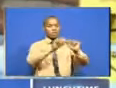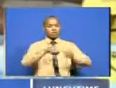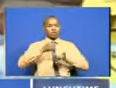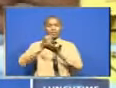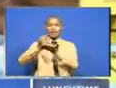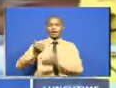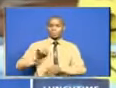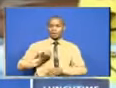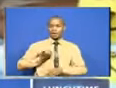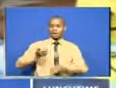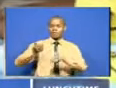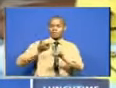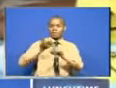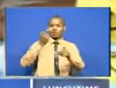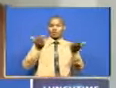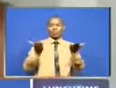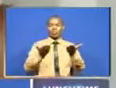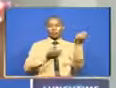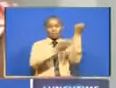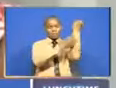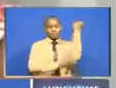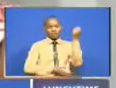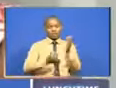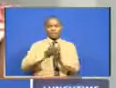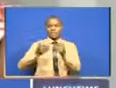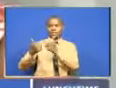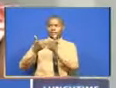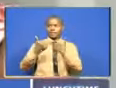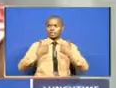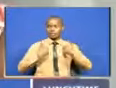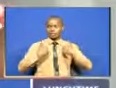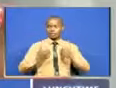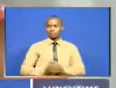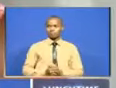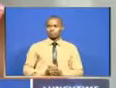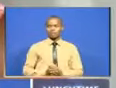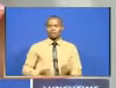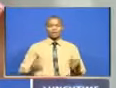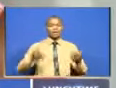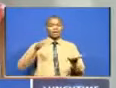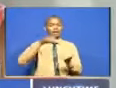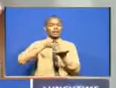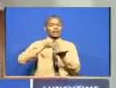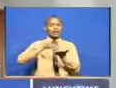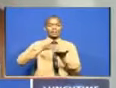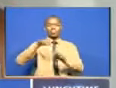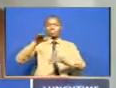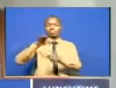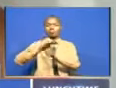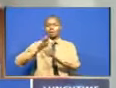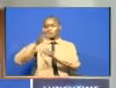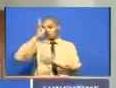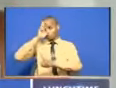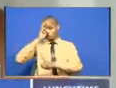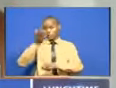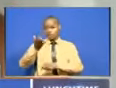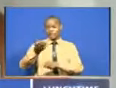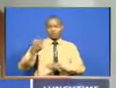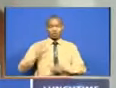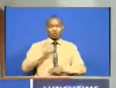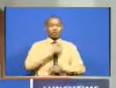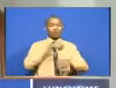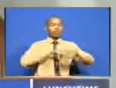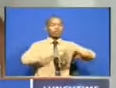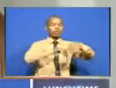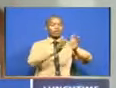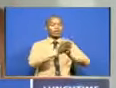assisted from poverty preying on them. Kuna kesi kadhaa saizi ziko pale polisi, tulizipeleka mbele, tulizifuatilia, tukazipeleka